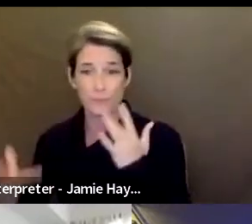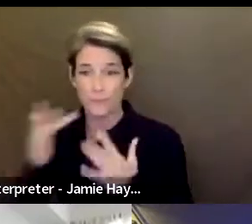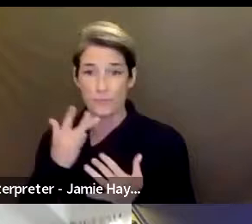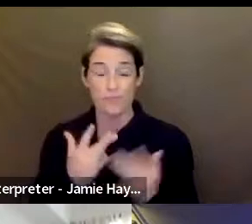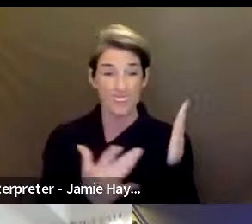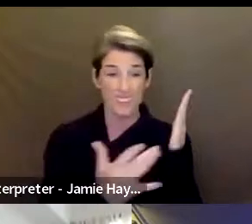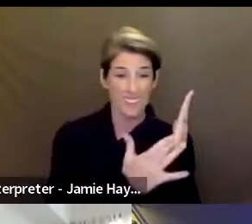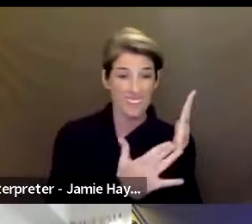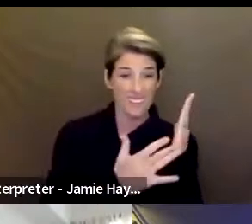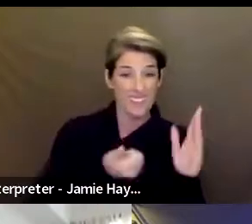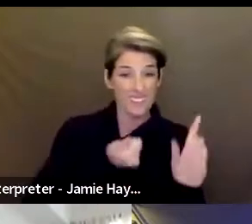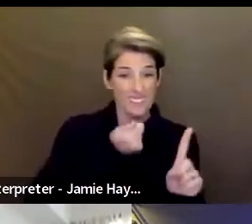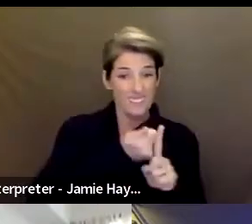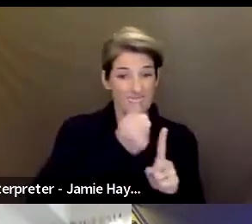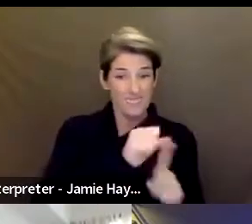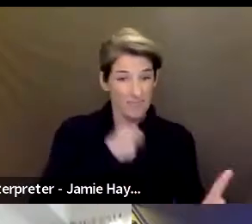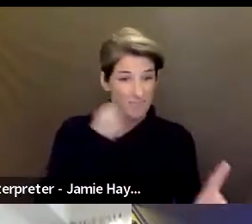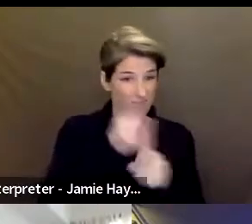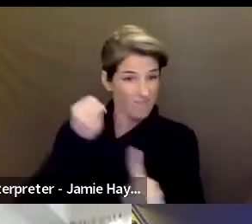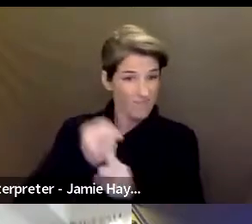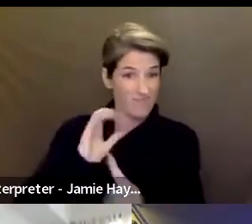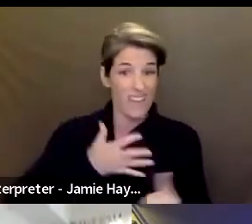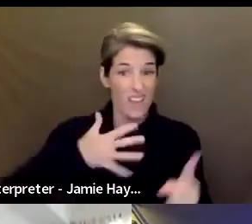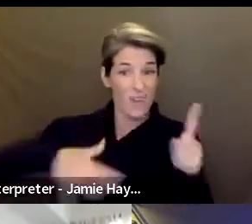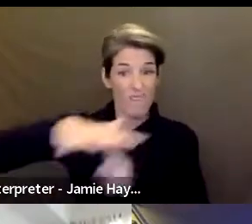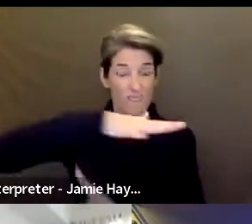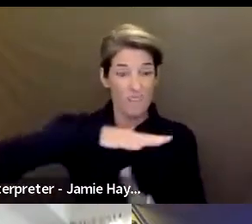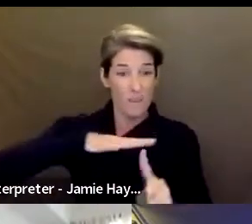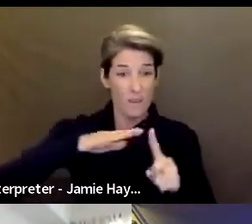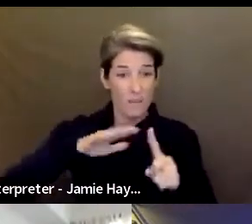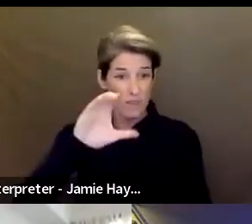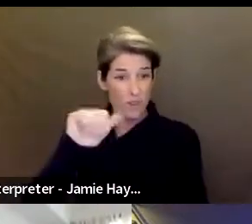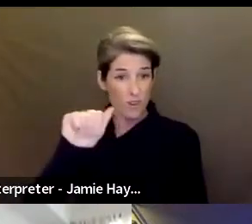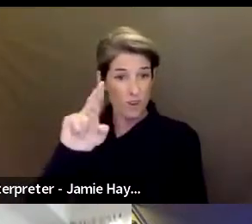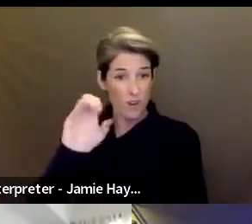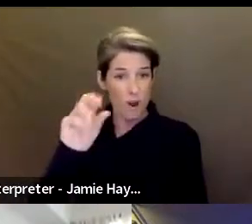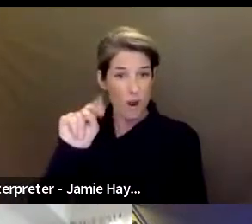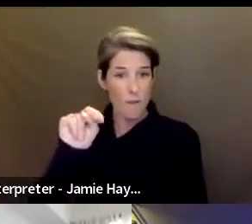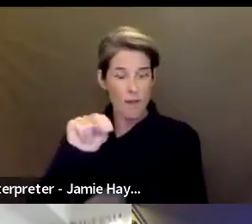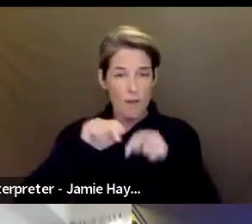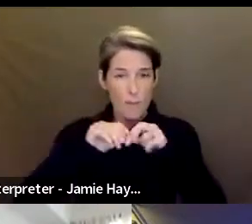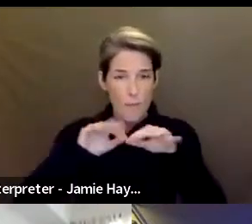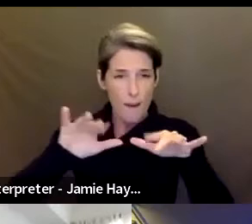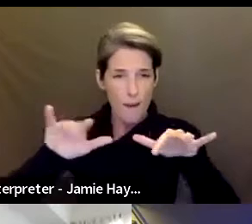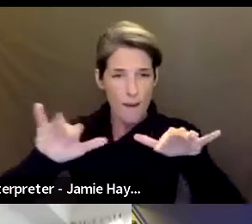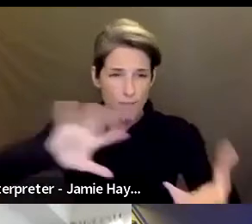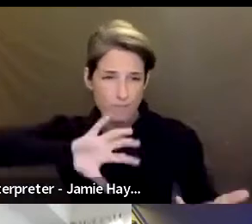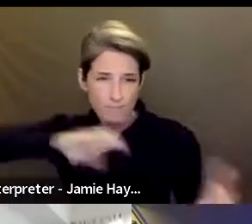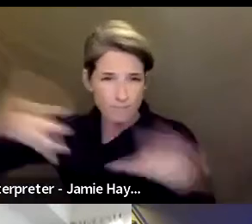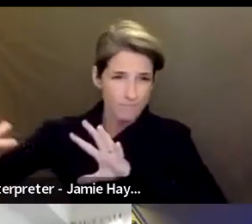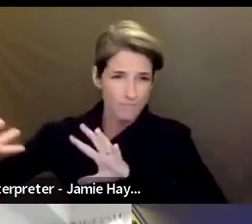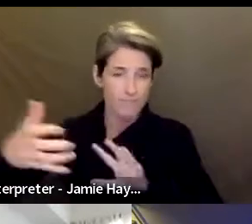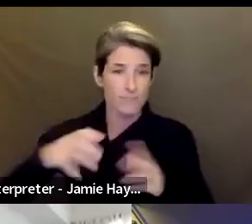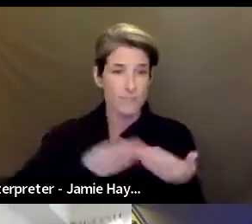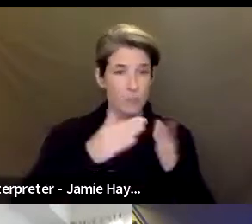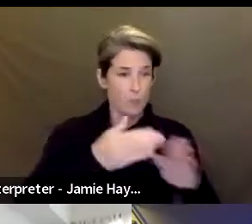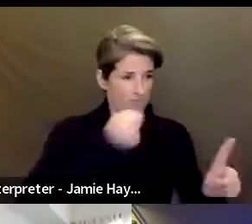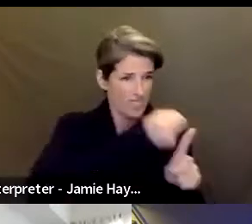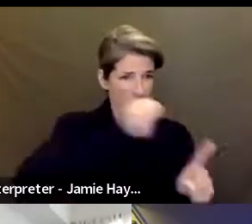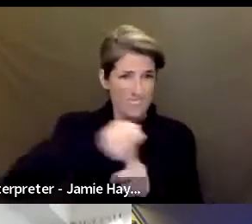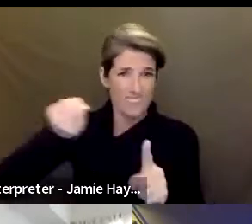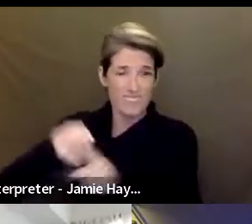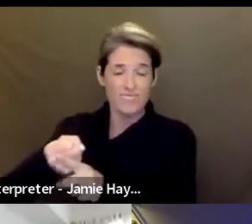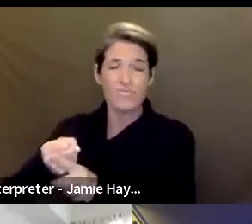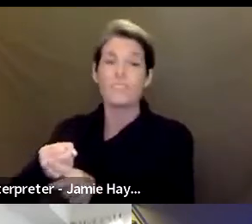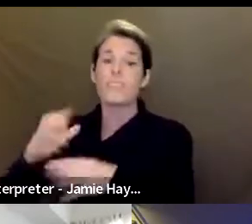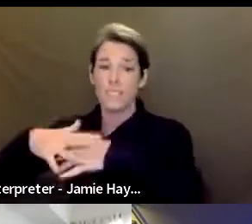significant carbon footprints, contributing to changing climates that disproportionately affect Indigenous people worldwide. I invite you to